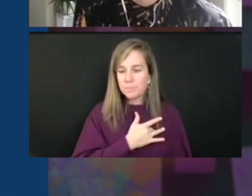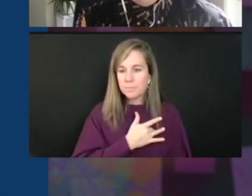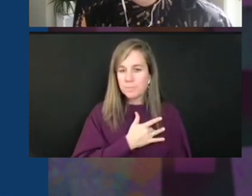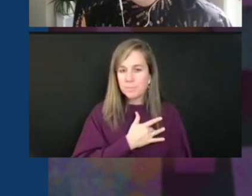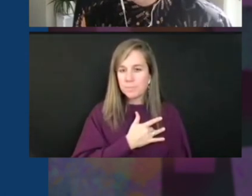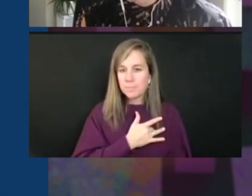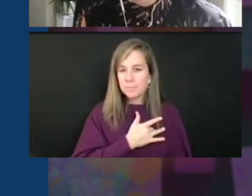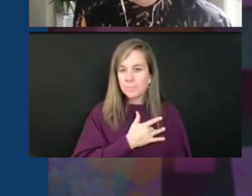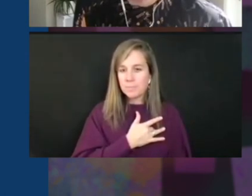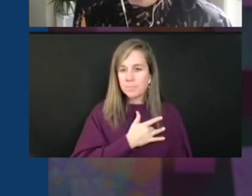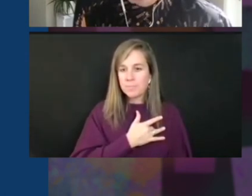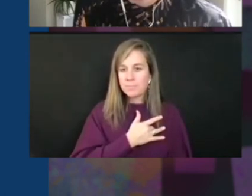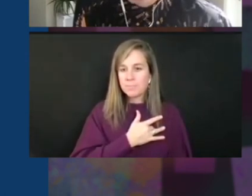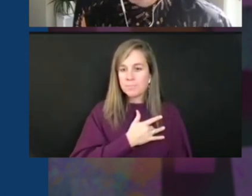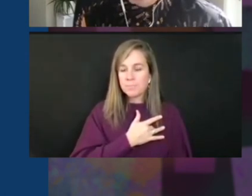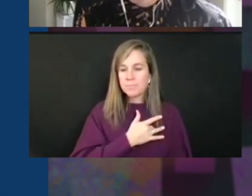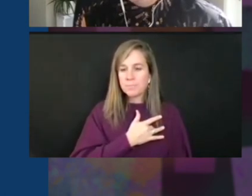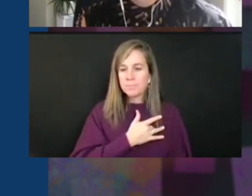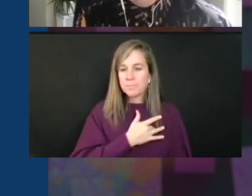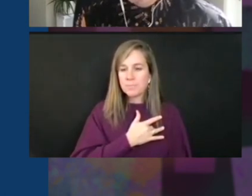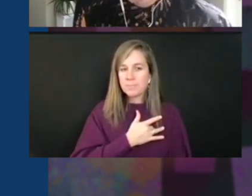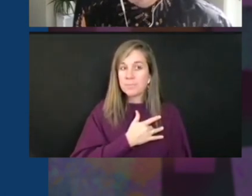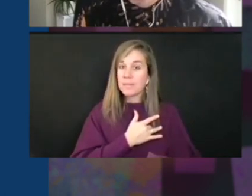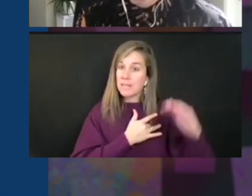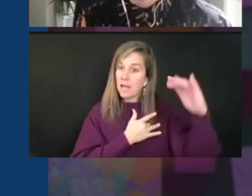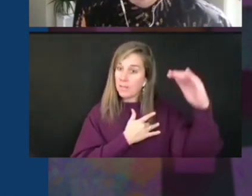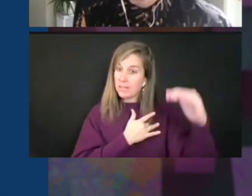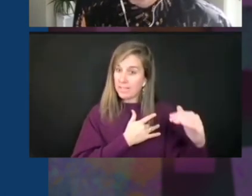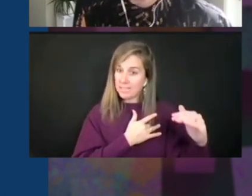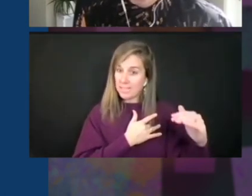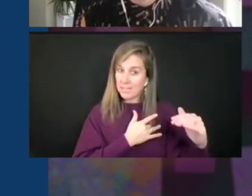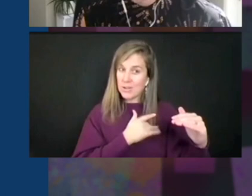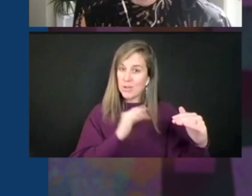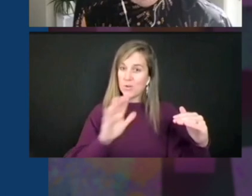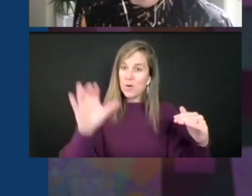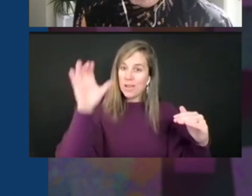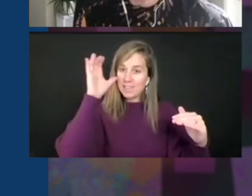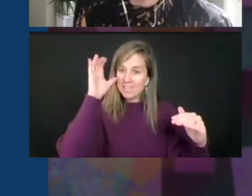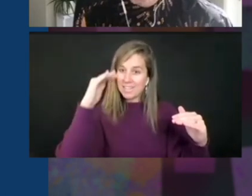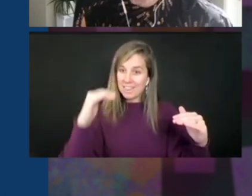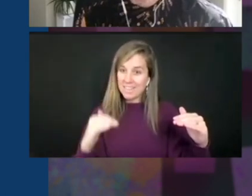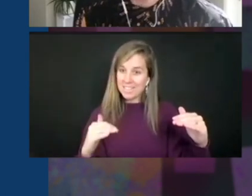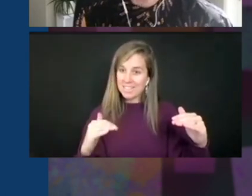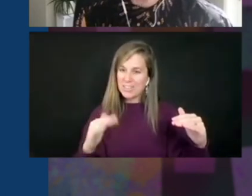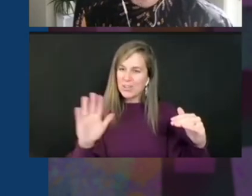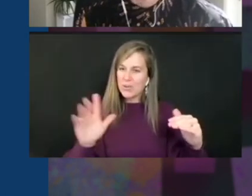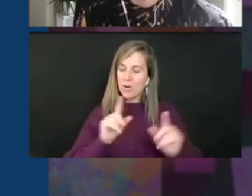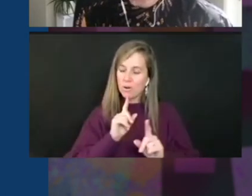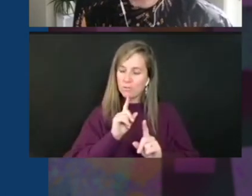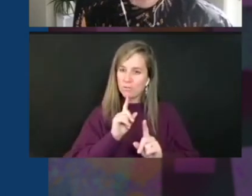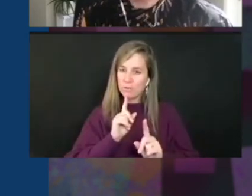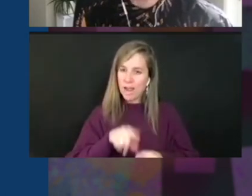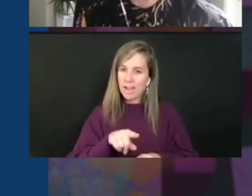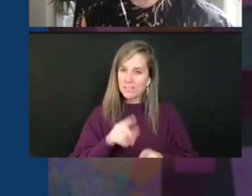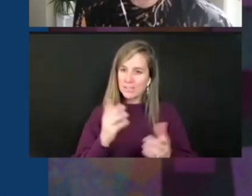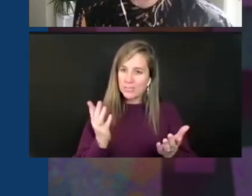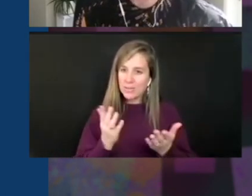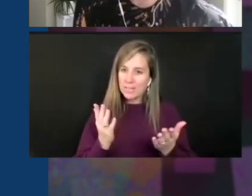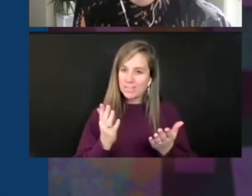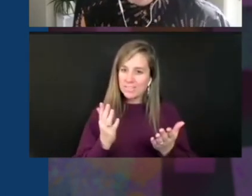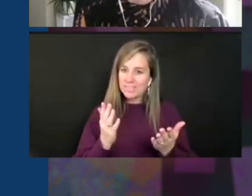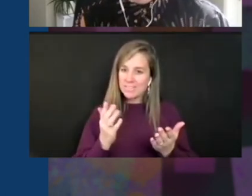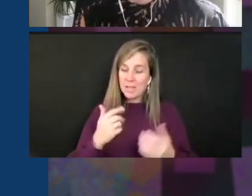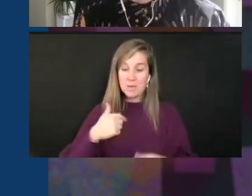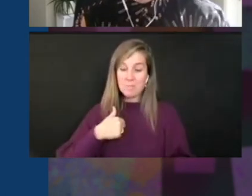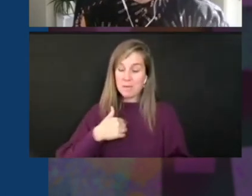I invite you to observe your reaction to this listen list. Personally, my own impatience often has me